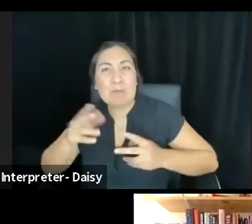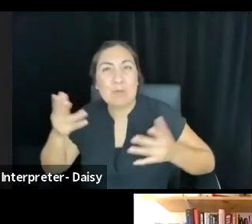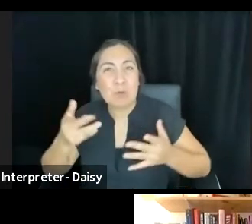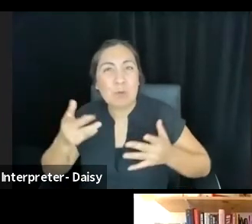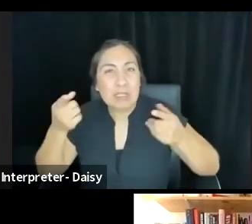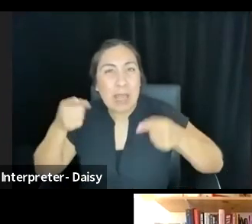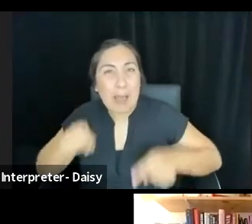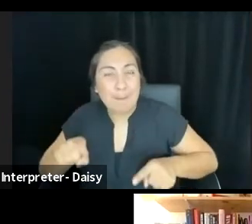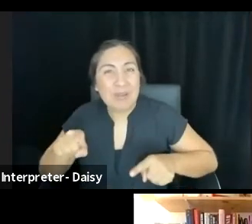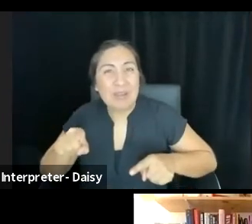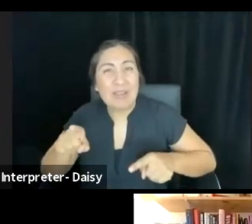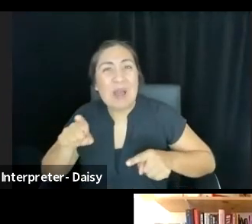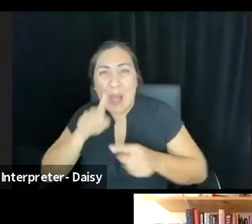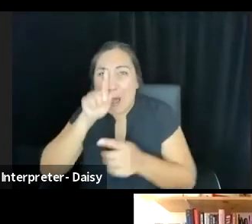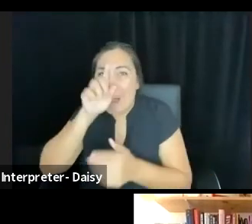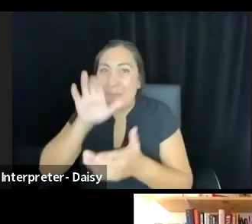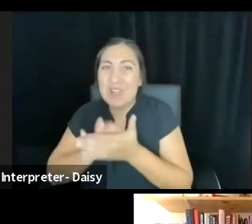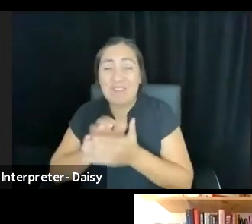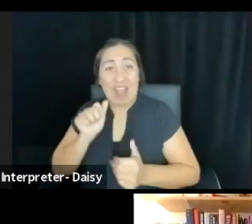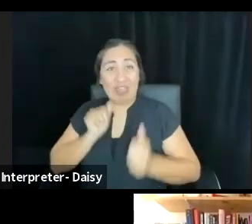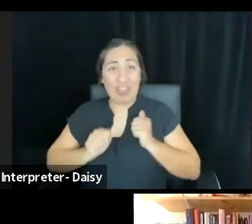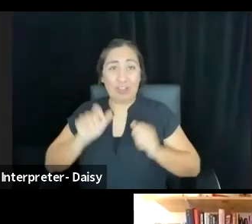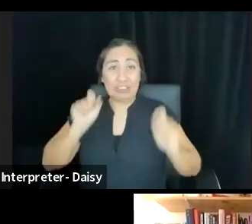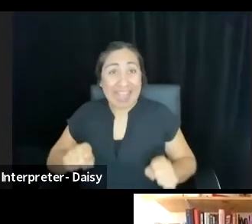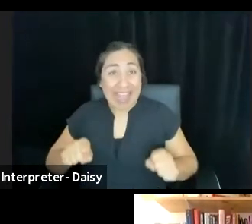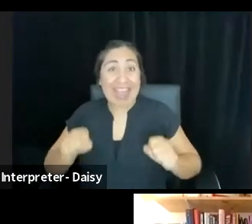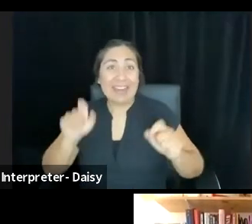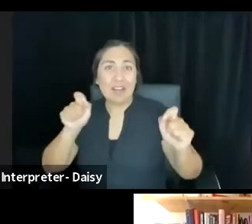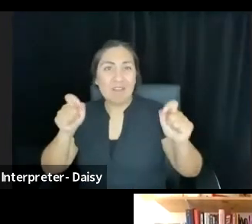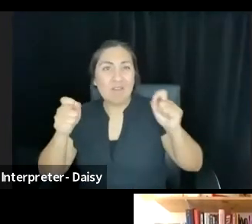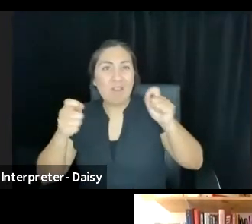evolve and be affected for the better.